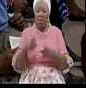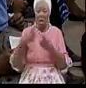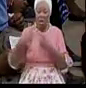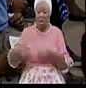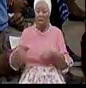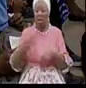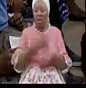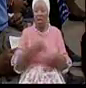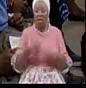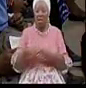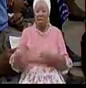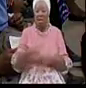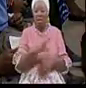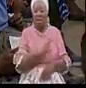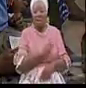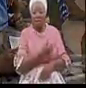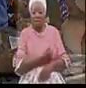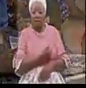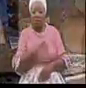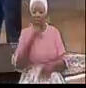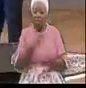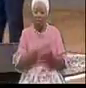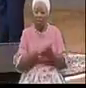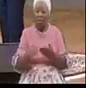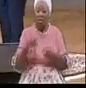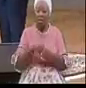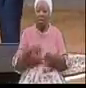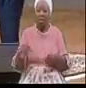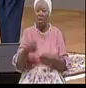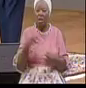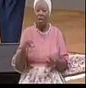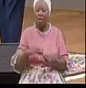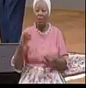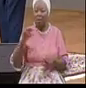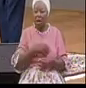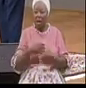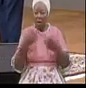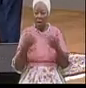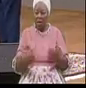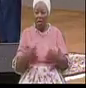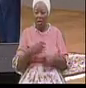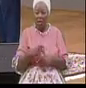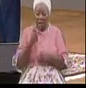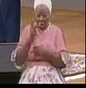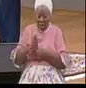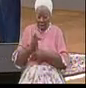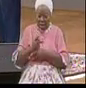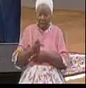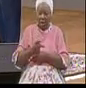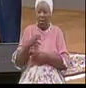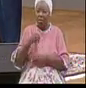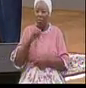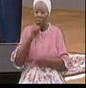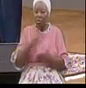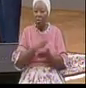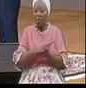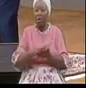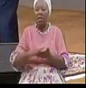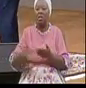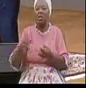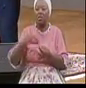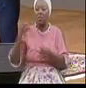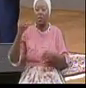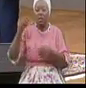soul, unclean in their spirit, and now they harbored unclean spirit inside